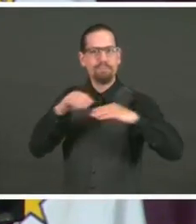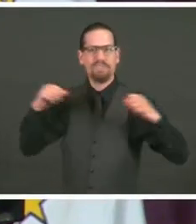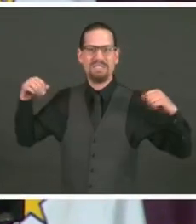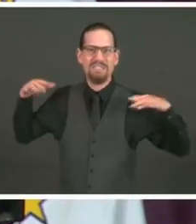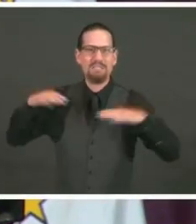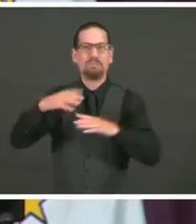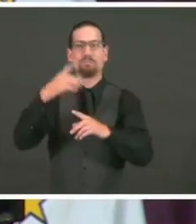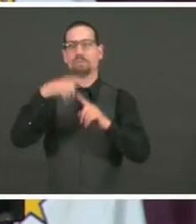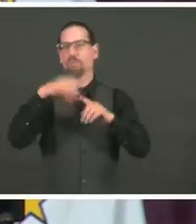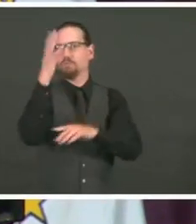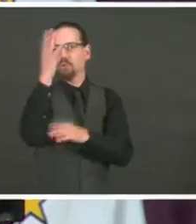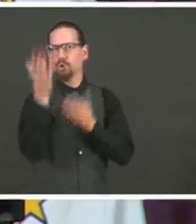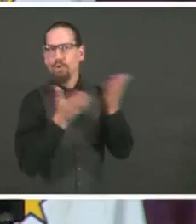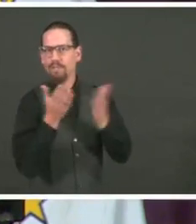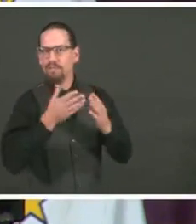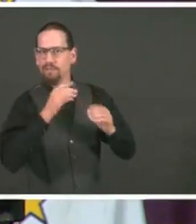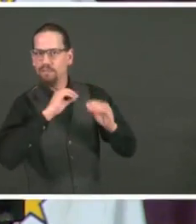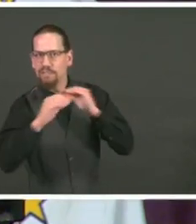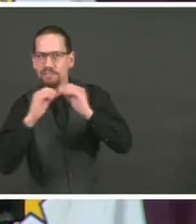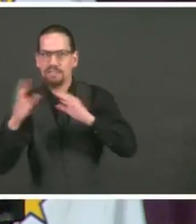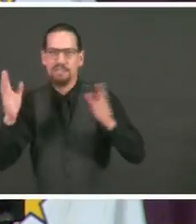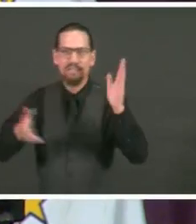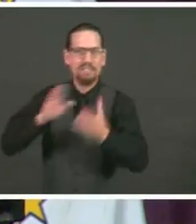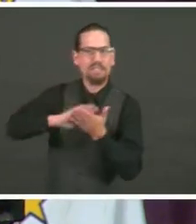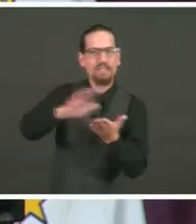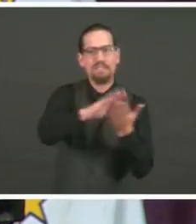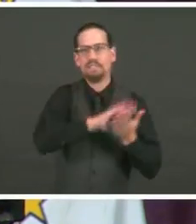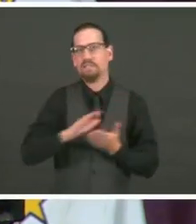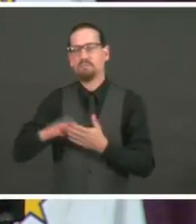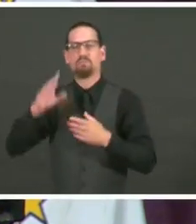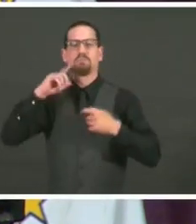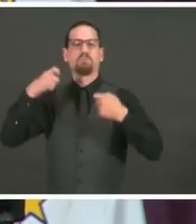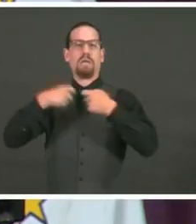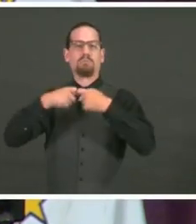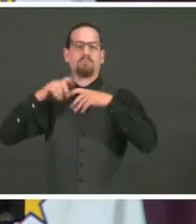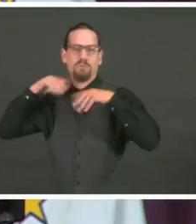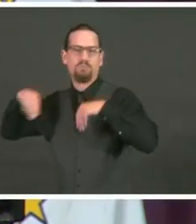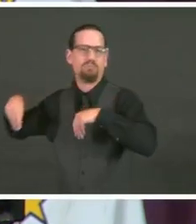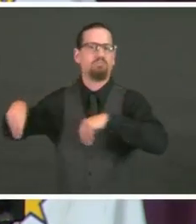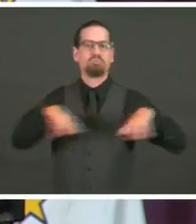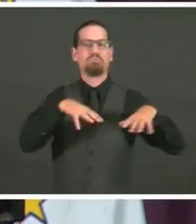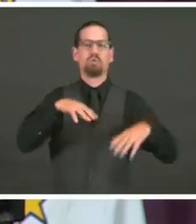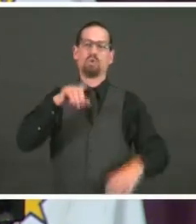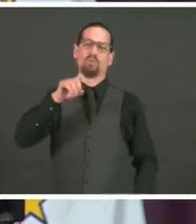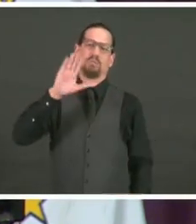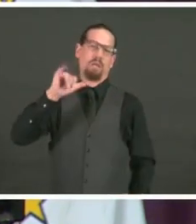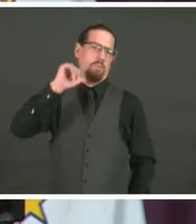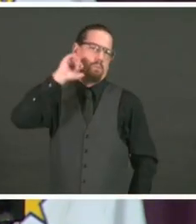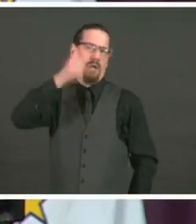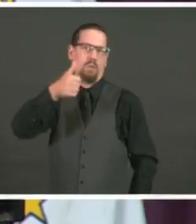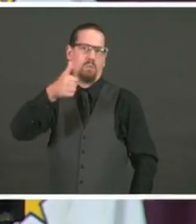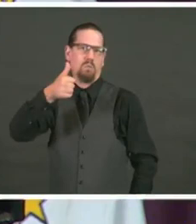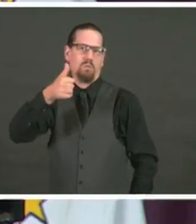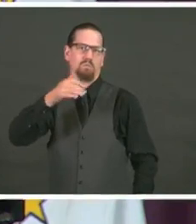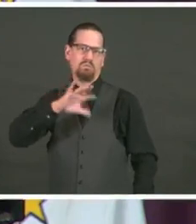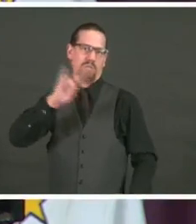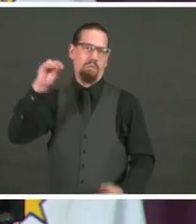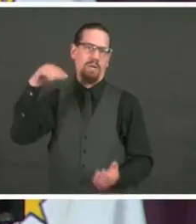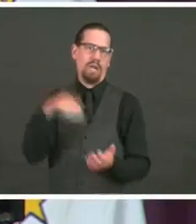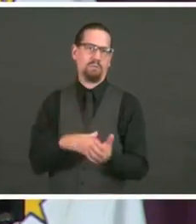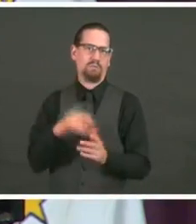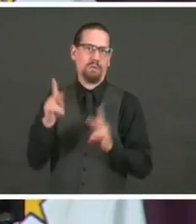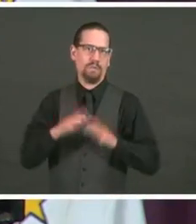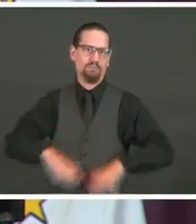time tomorrow, if not before. So I'm sorry for the inconvenience. We are doing everything we know how to do.